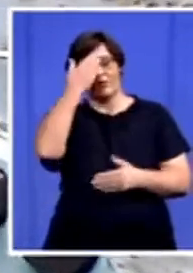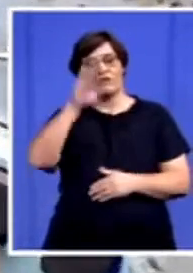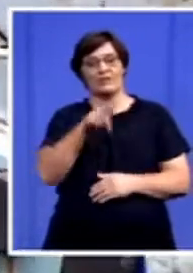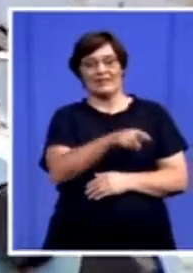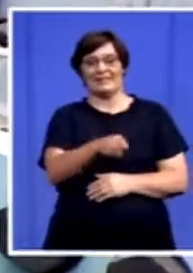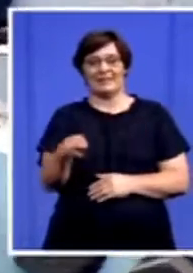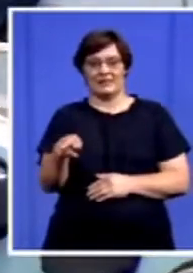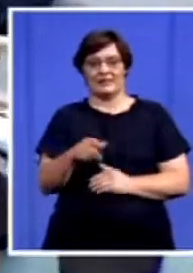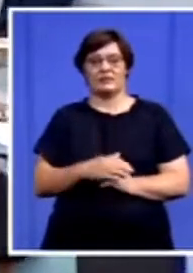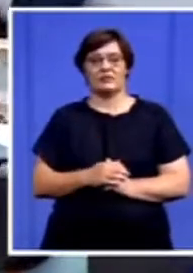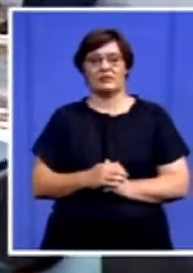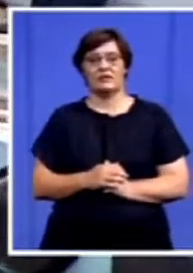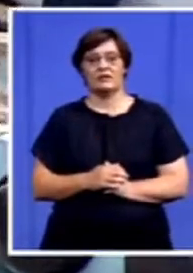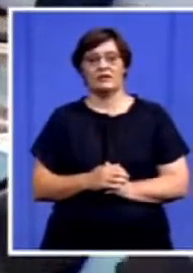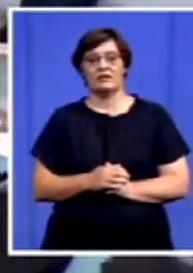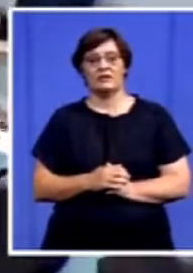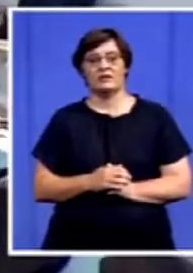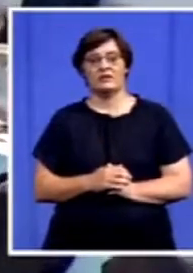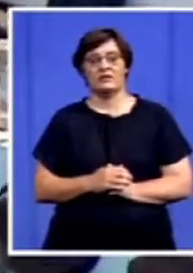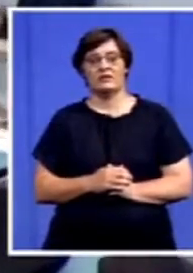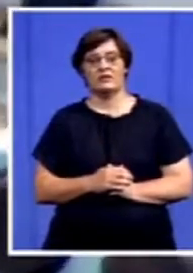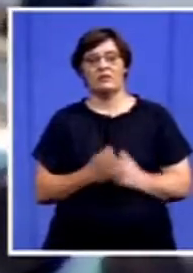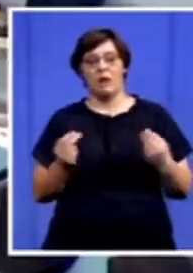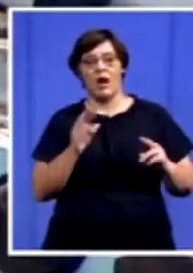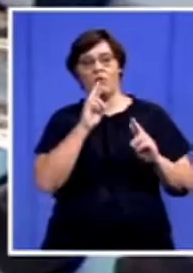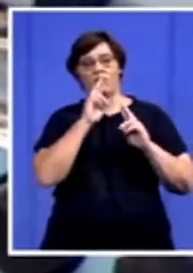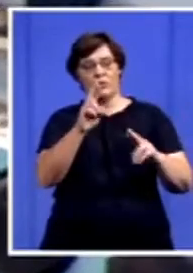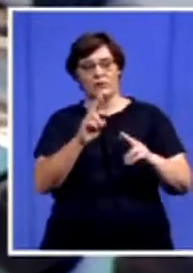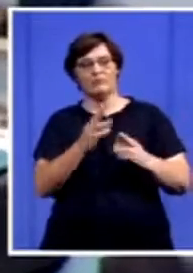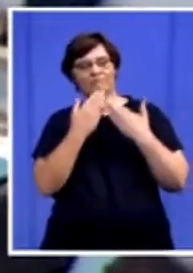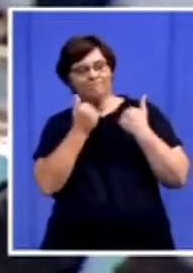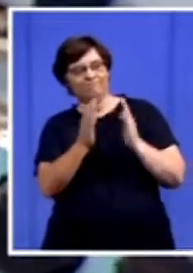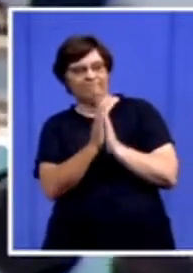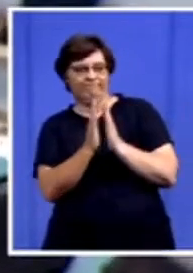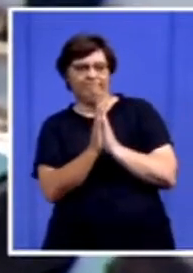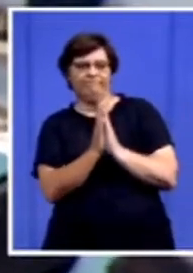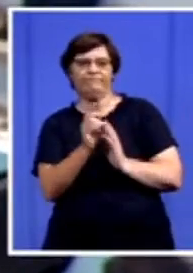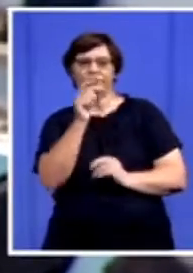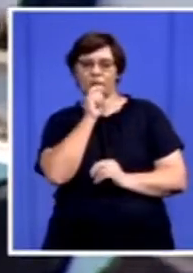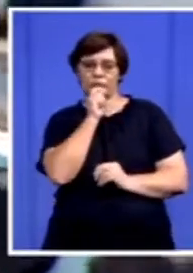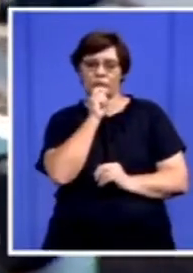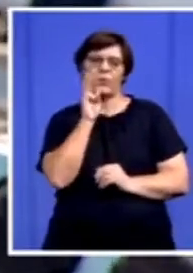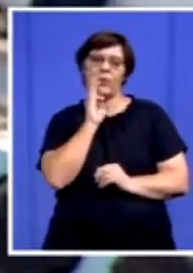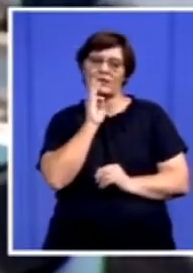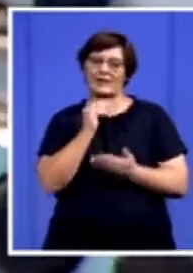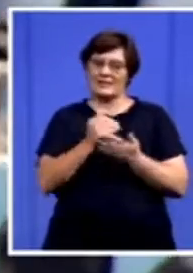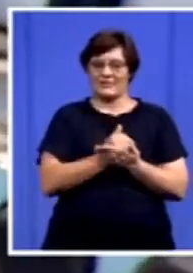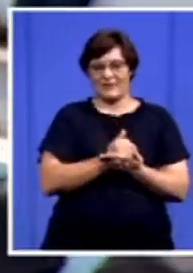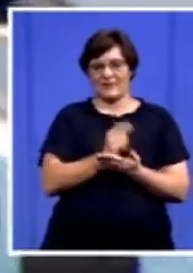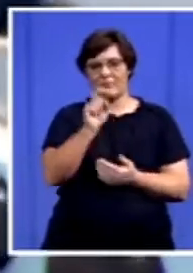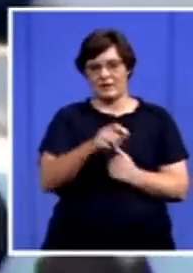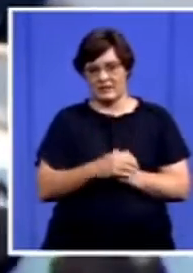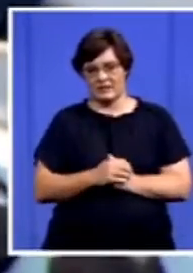so well in terms of responding to the plea that we made to use water sparingly. The expectation was that early in the